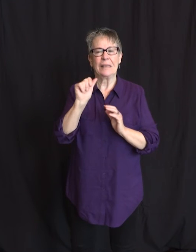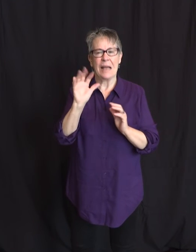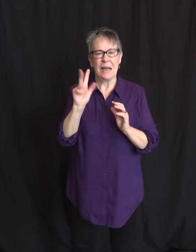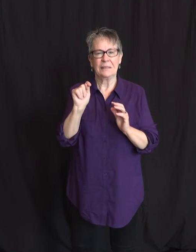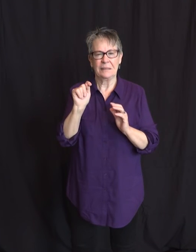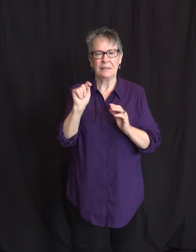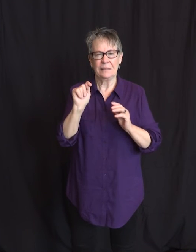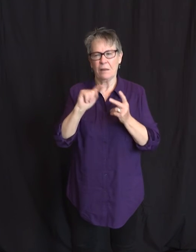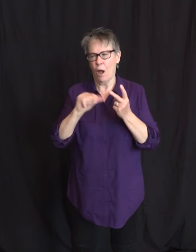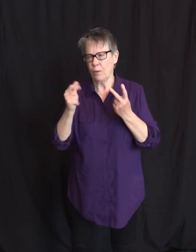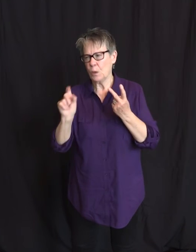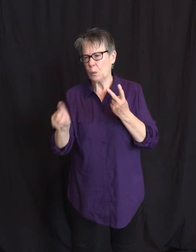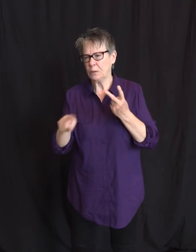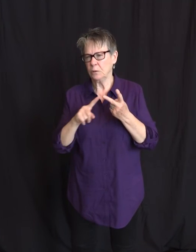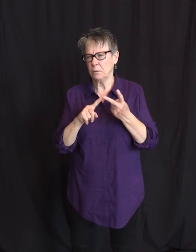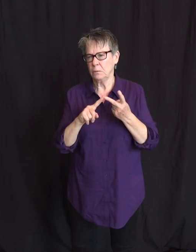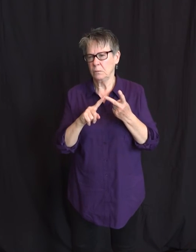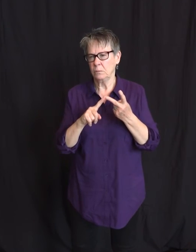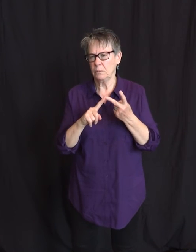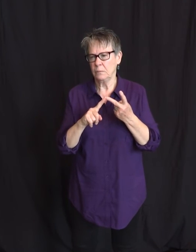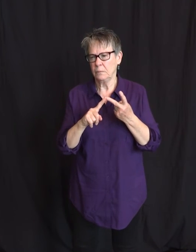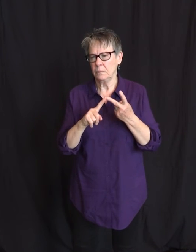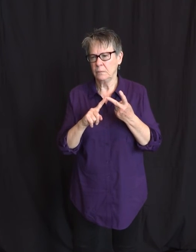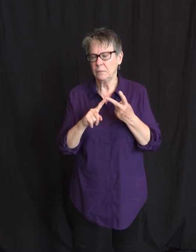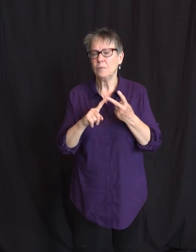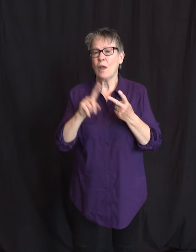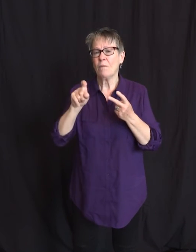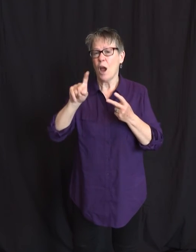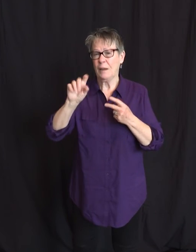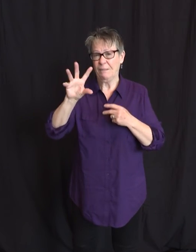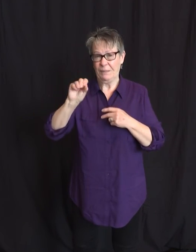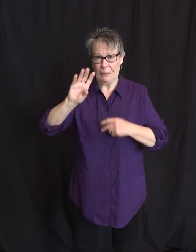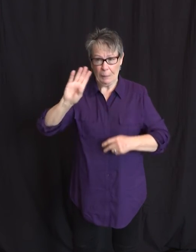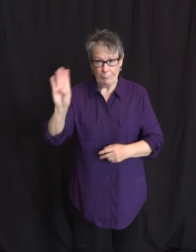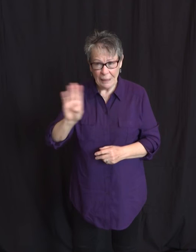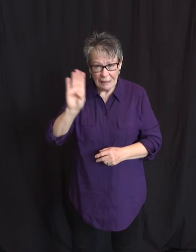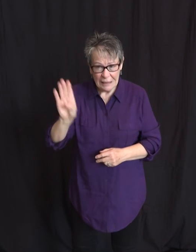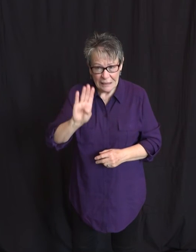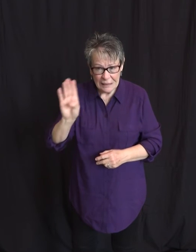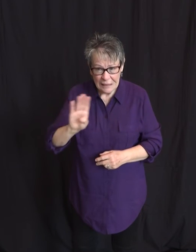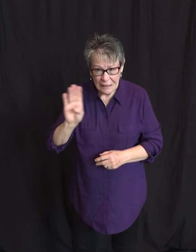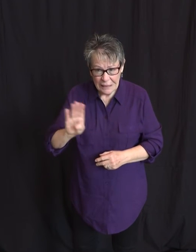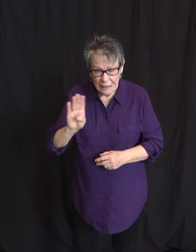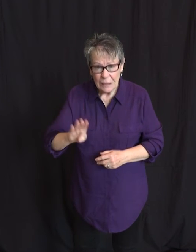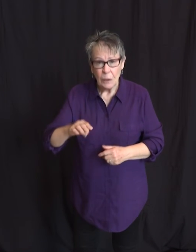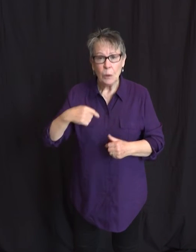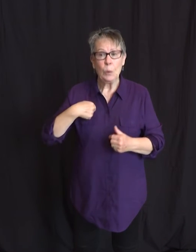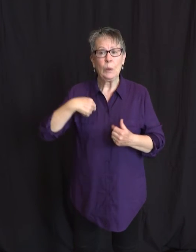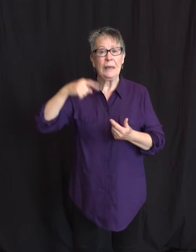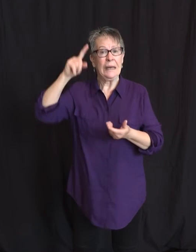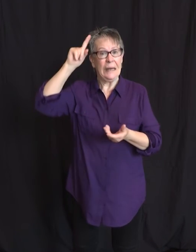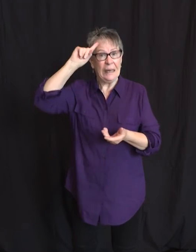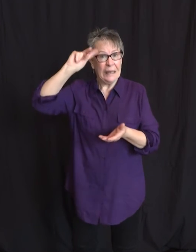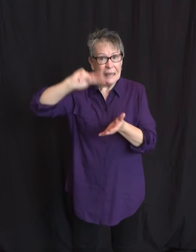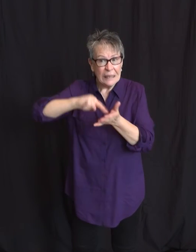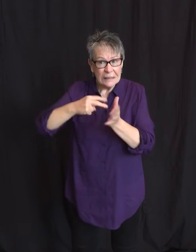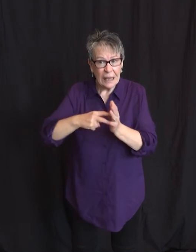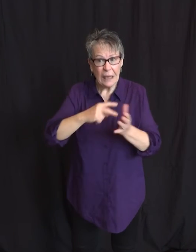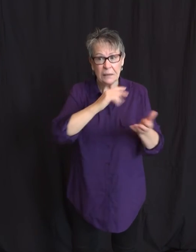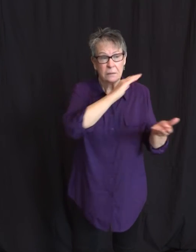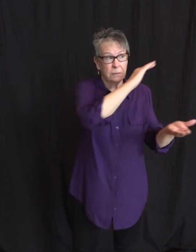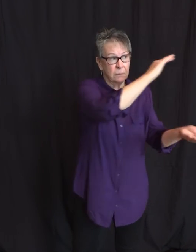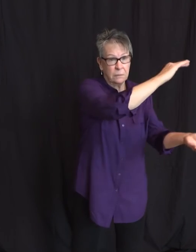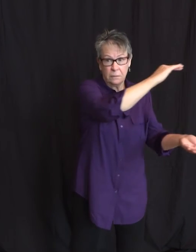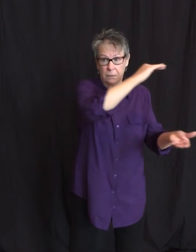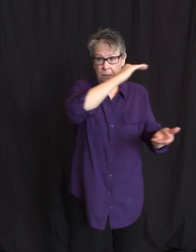500,000. And it was certainly our intention that this money be available to compensate for revenues lost due to